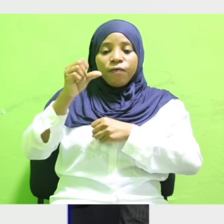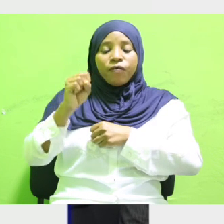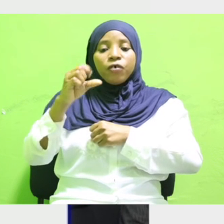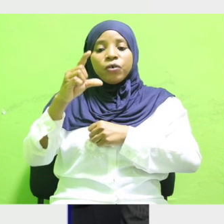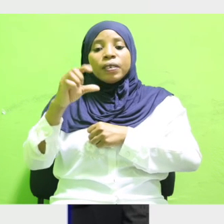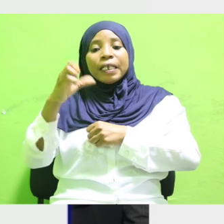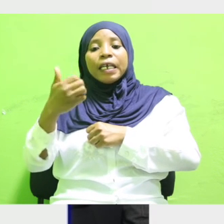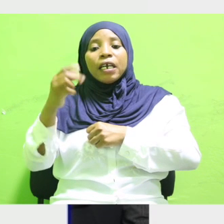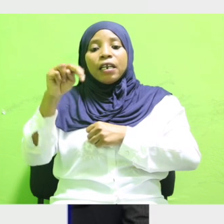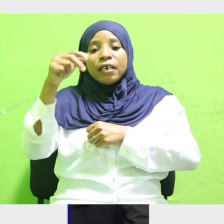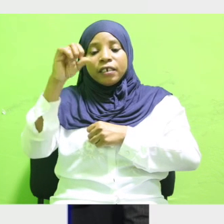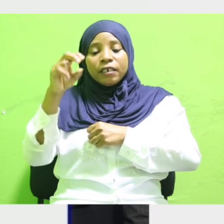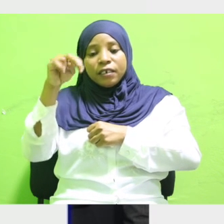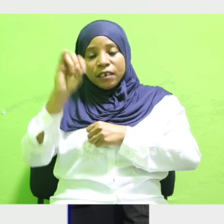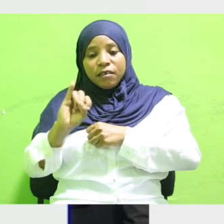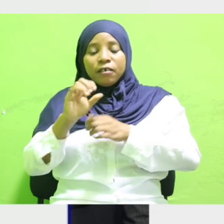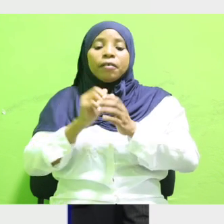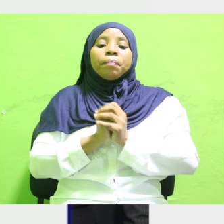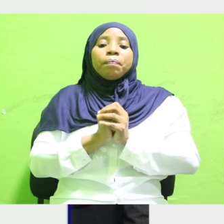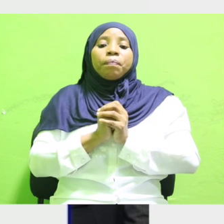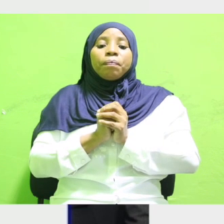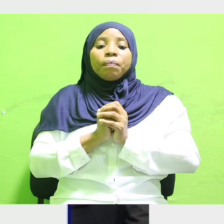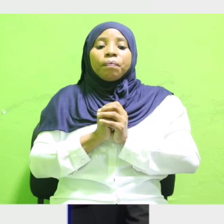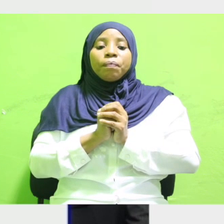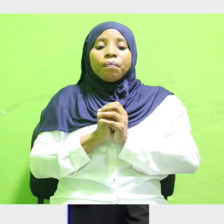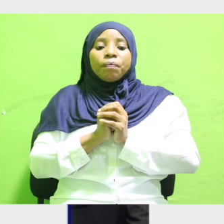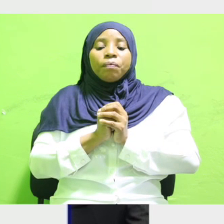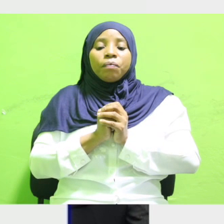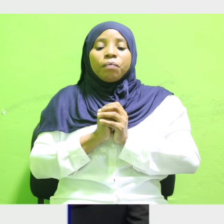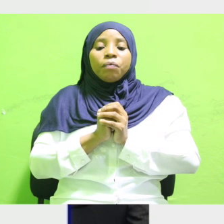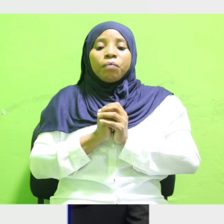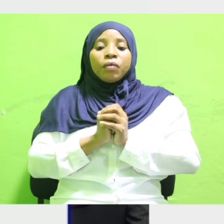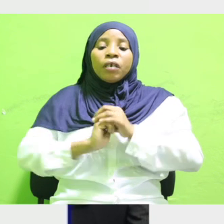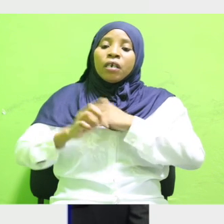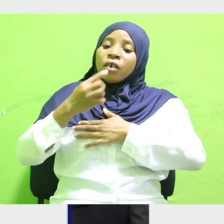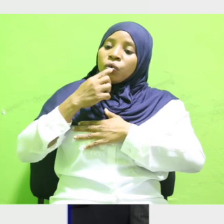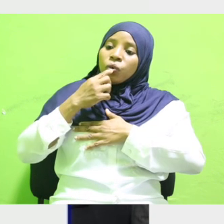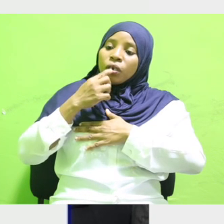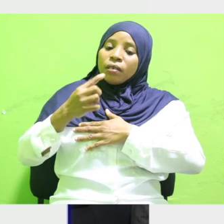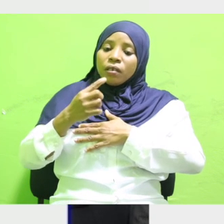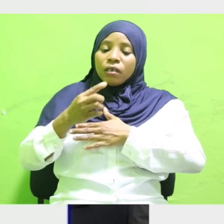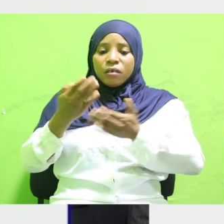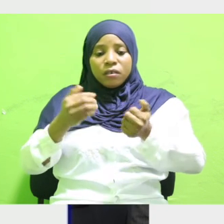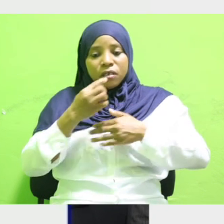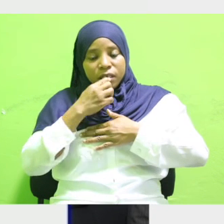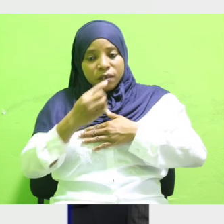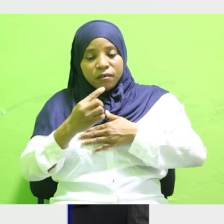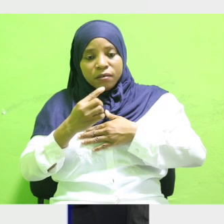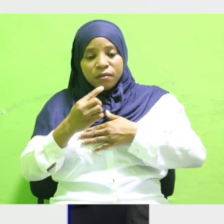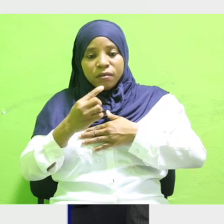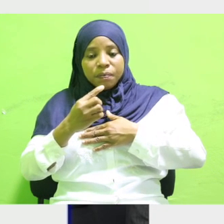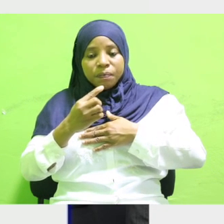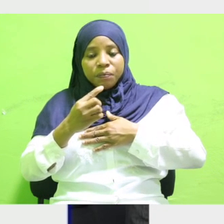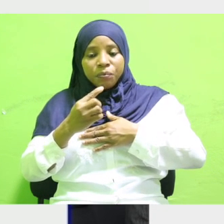So to cap it all off, we can see that the functions of the skeleton can be to support the body,